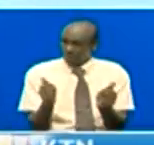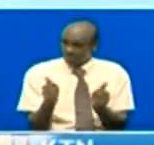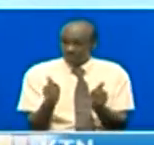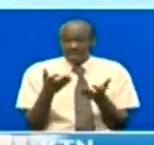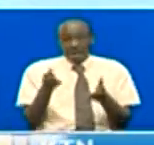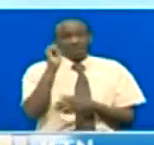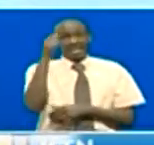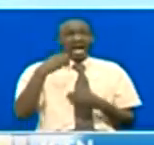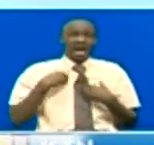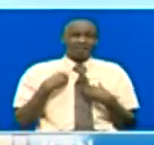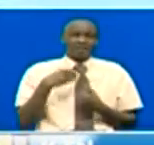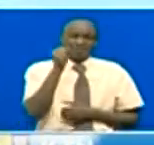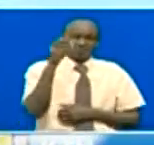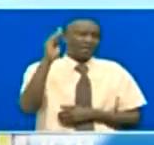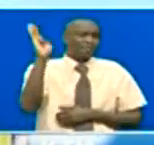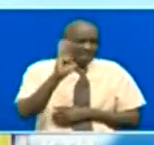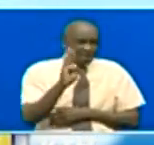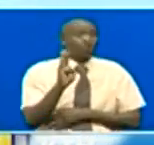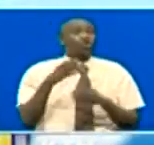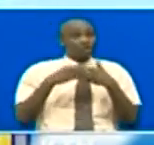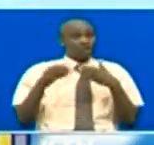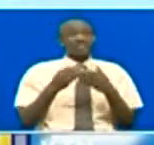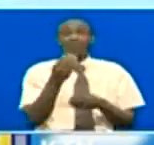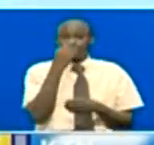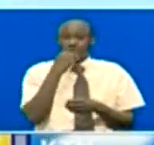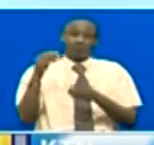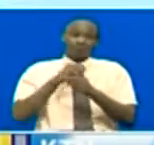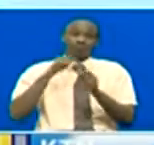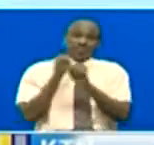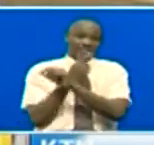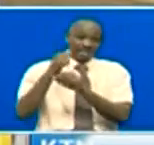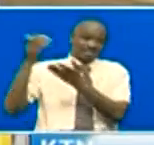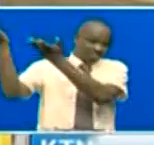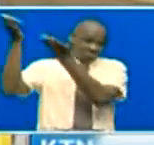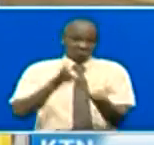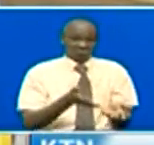Kenya spends nearly $50 billion in food imports.